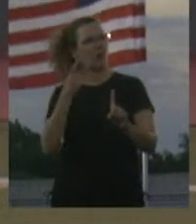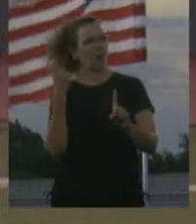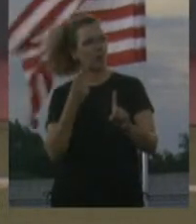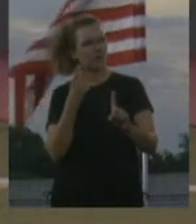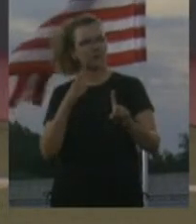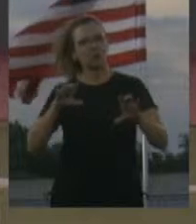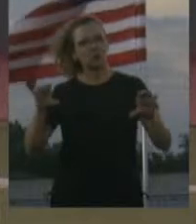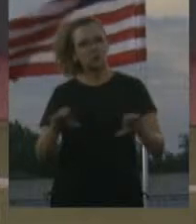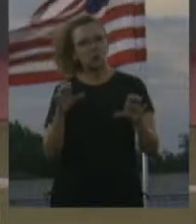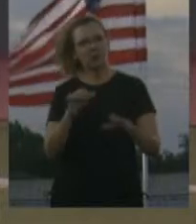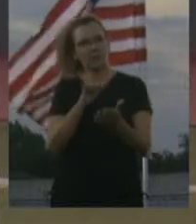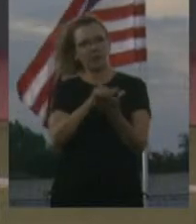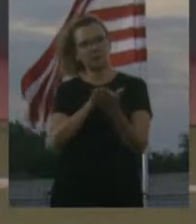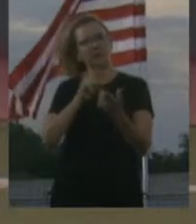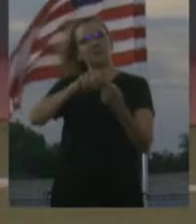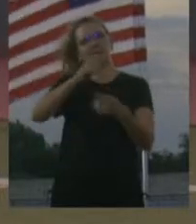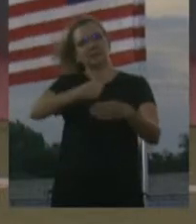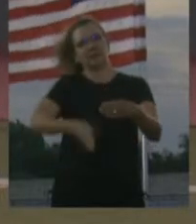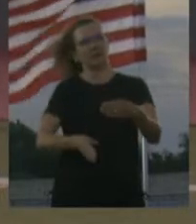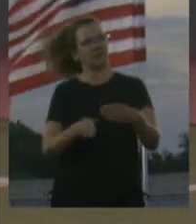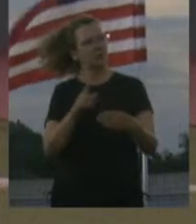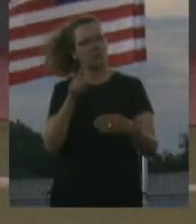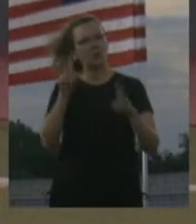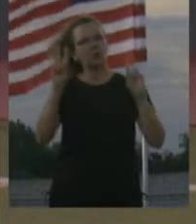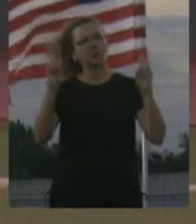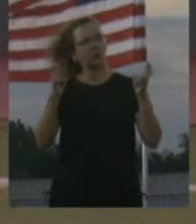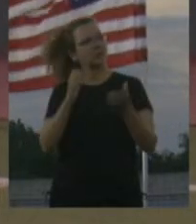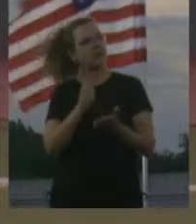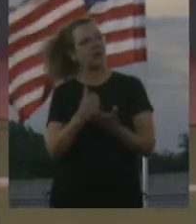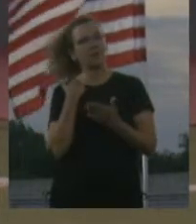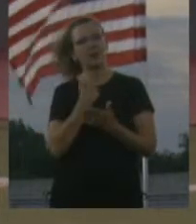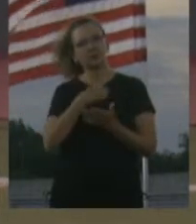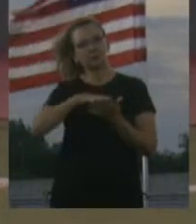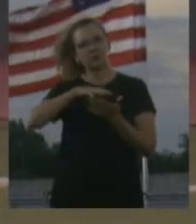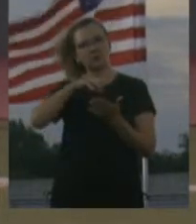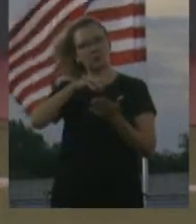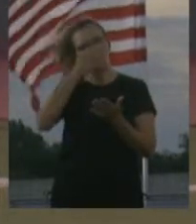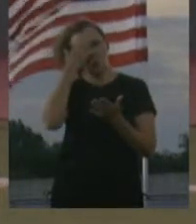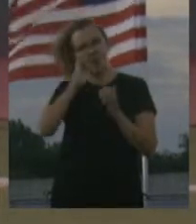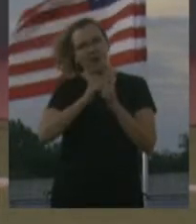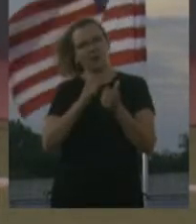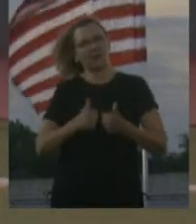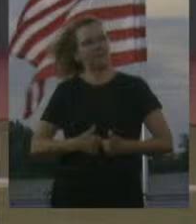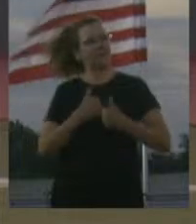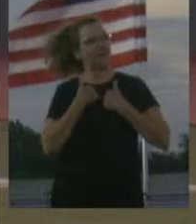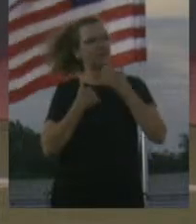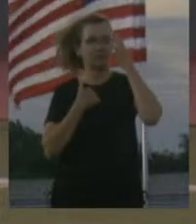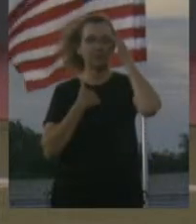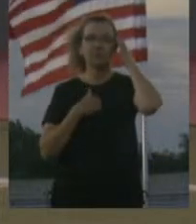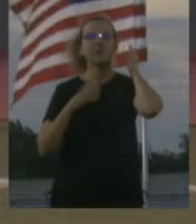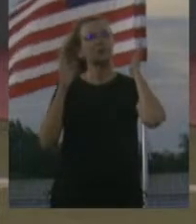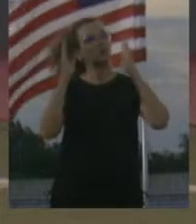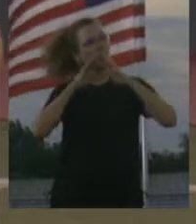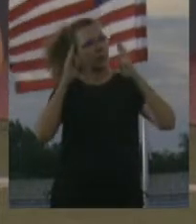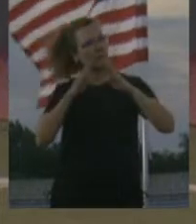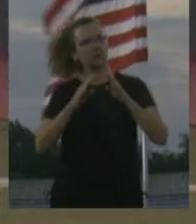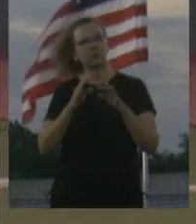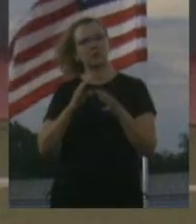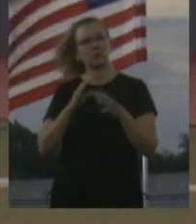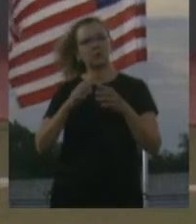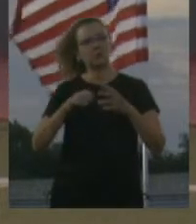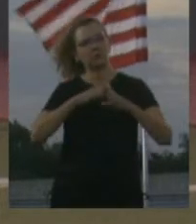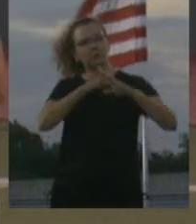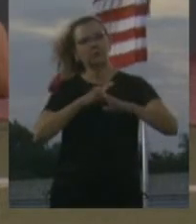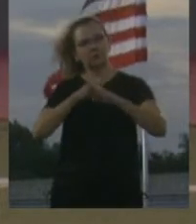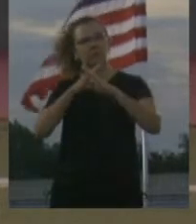until it is done." These words are something we can all learn to live by. One thing in life is certain: troubles, setbacks, and challenges